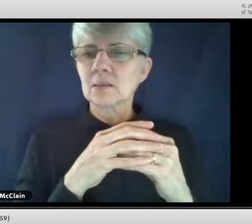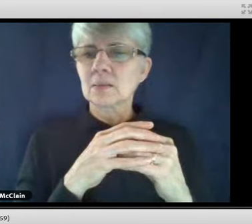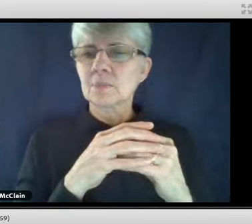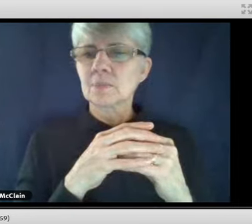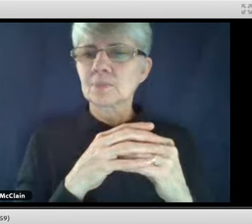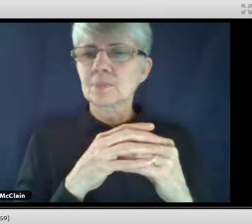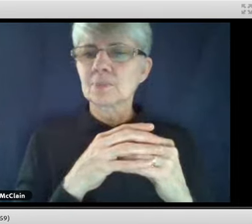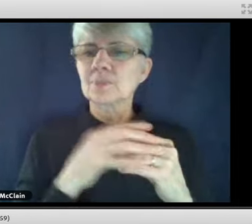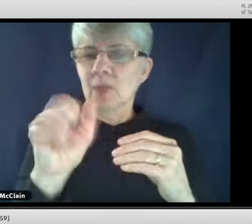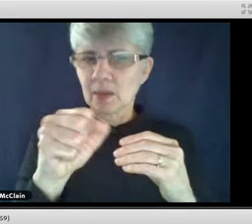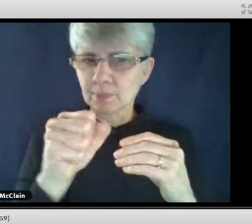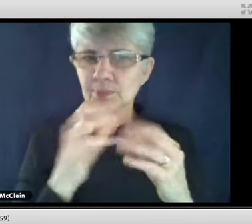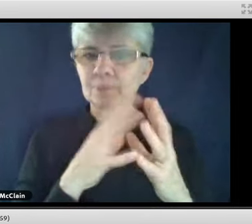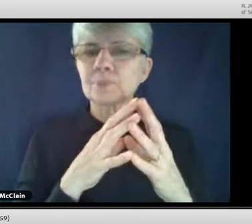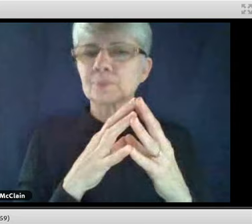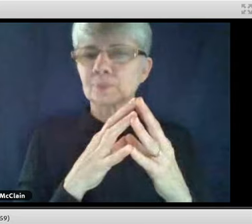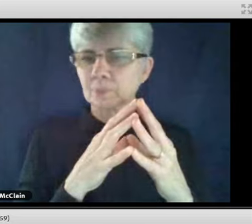Yeah.